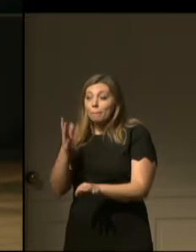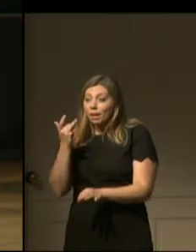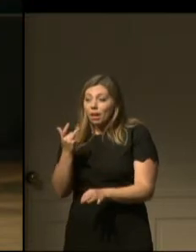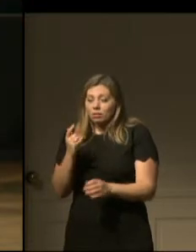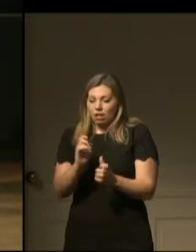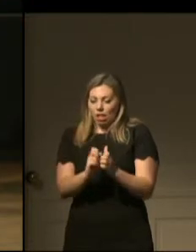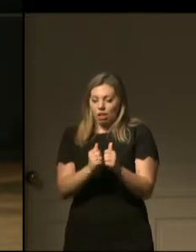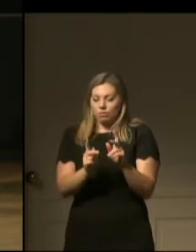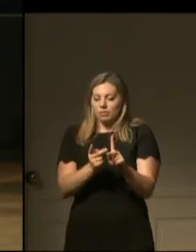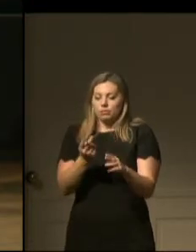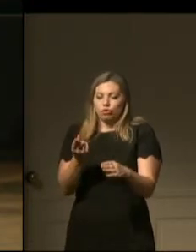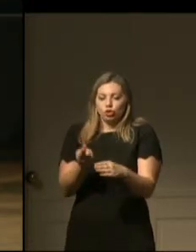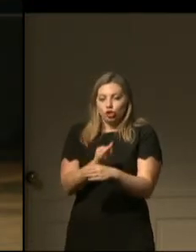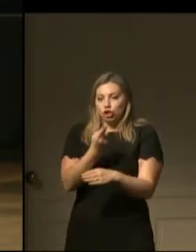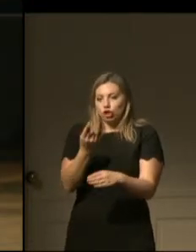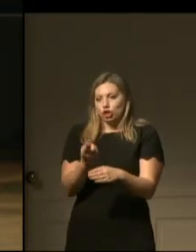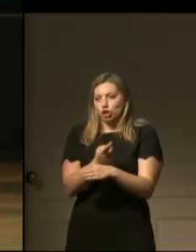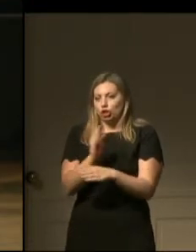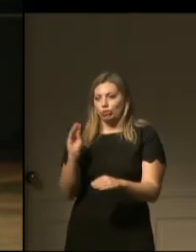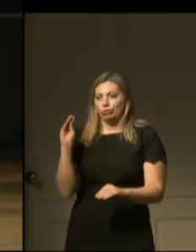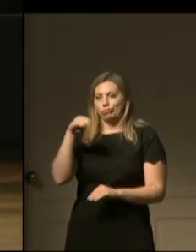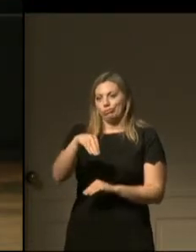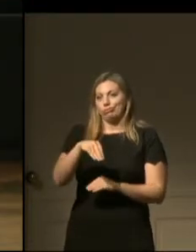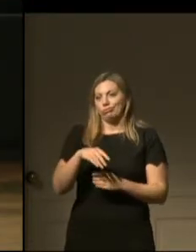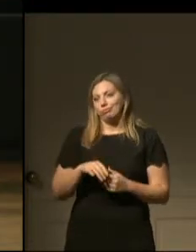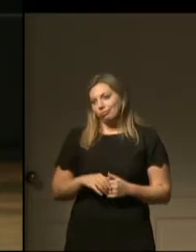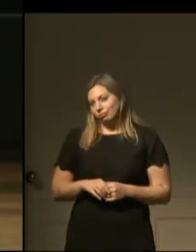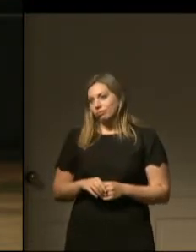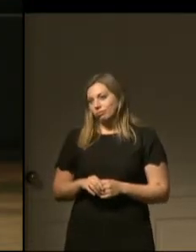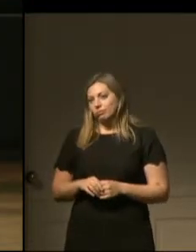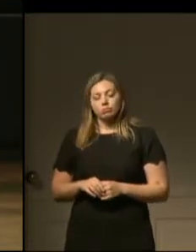people put it in with.